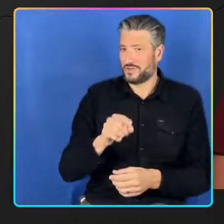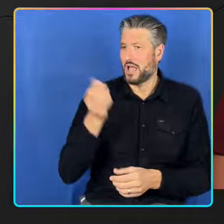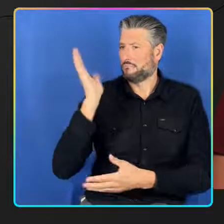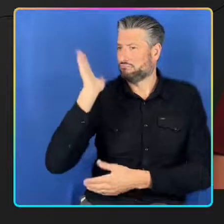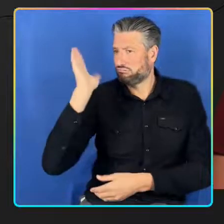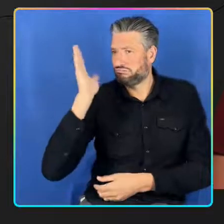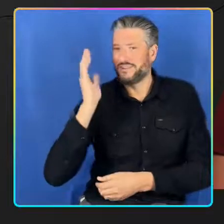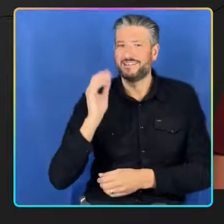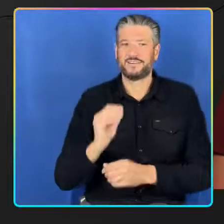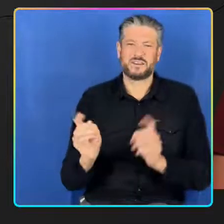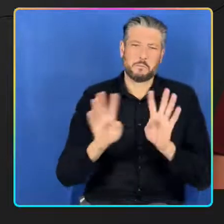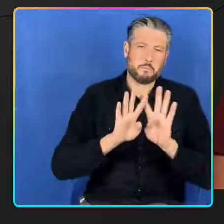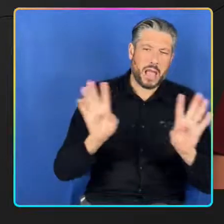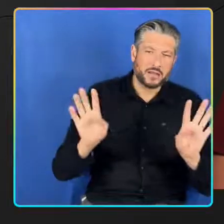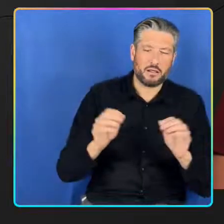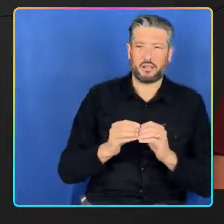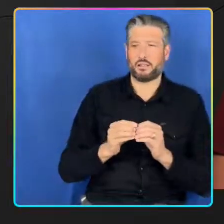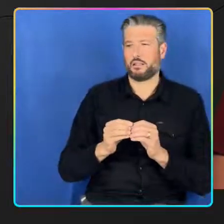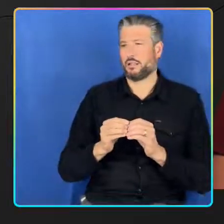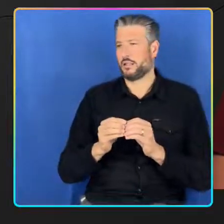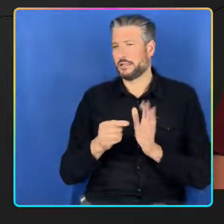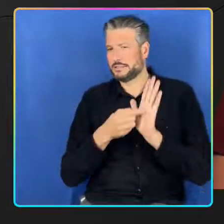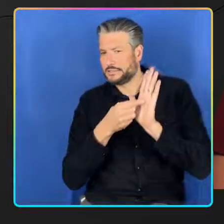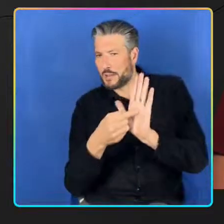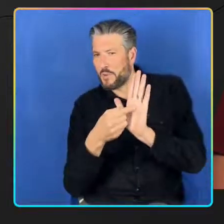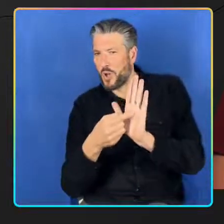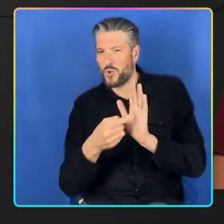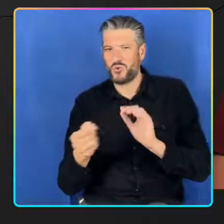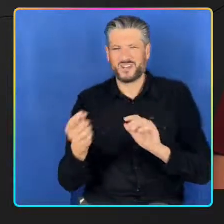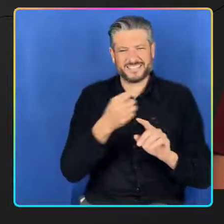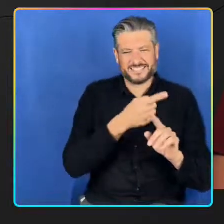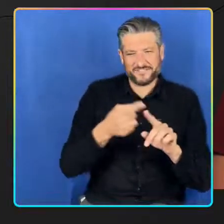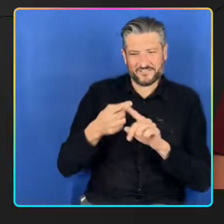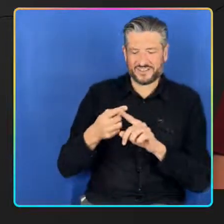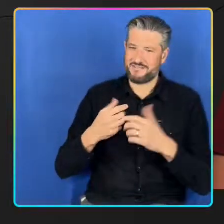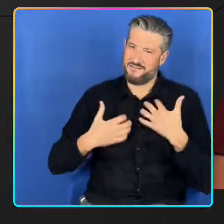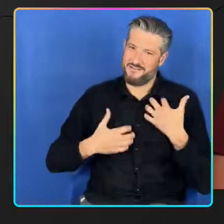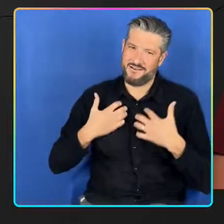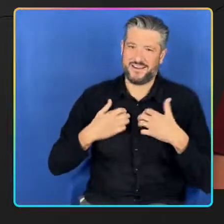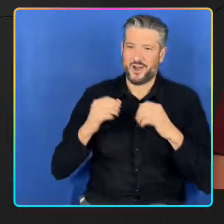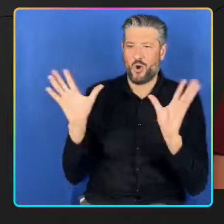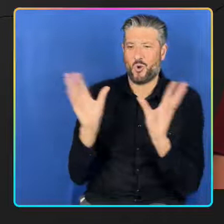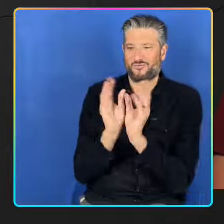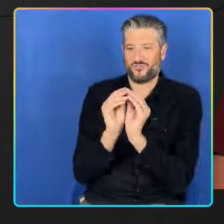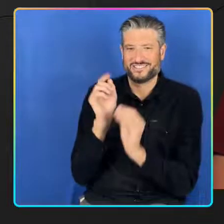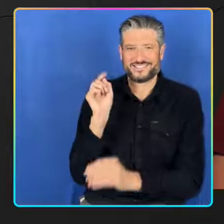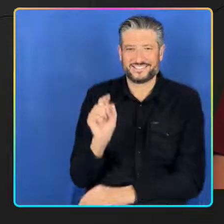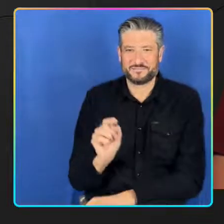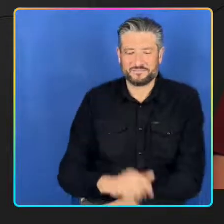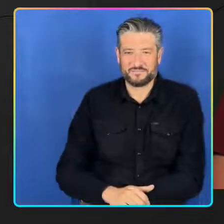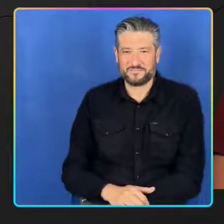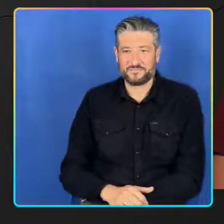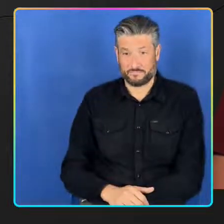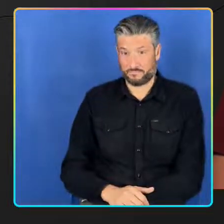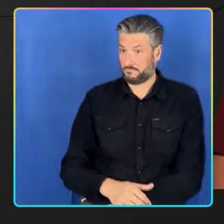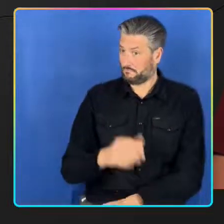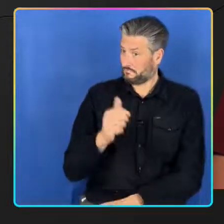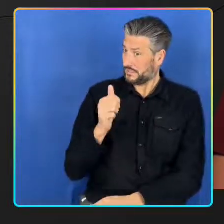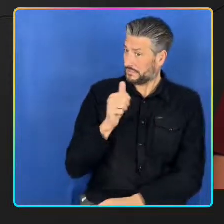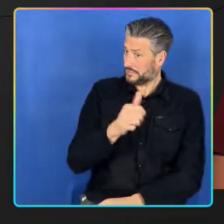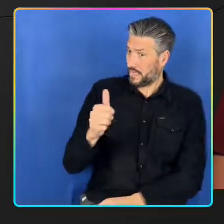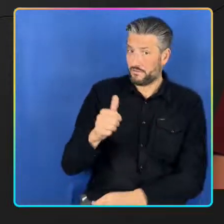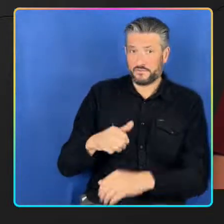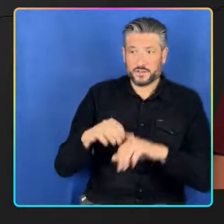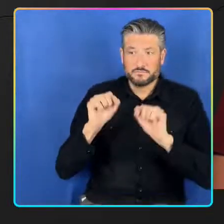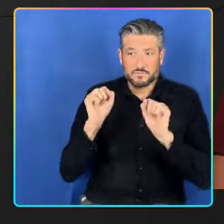sessions, demo notes. It's going to be one of those exciting conferences. So if you want to go get registered, go get signed up for